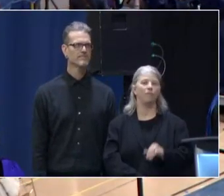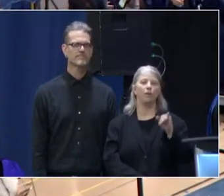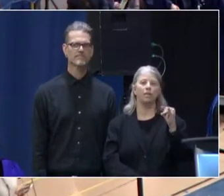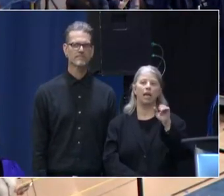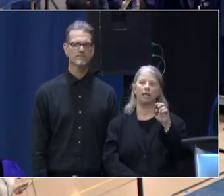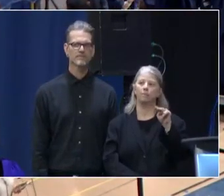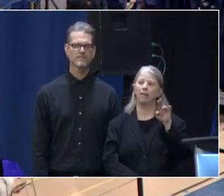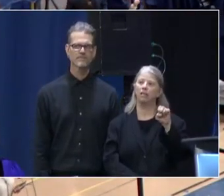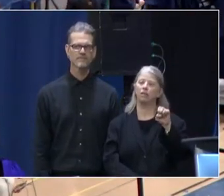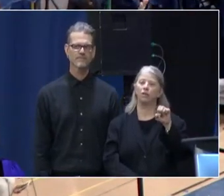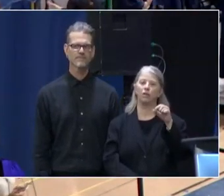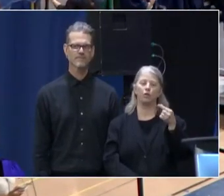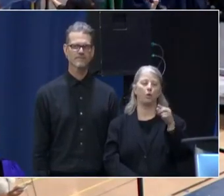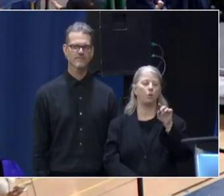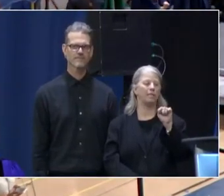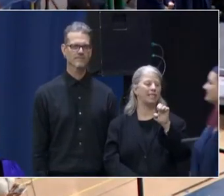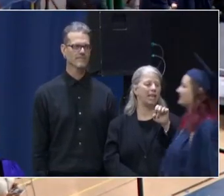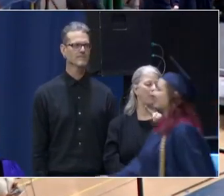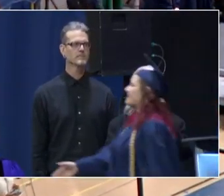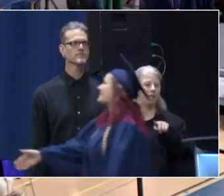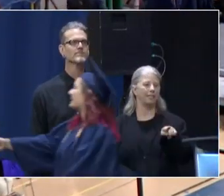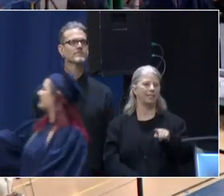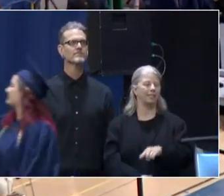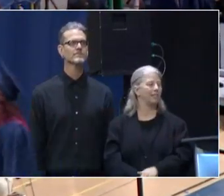Jasmine Gutierrez.